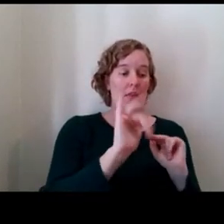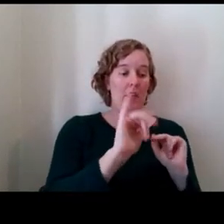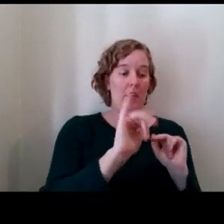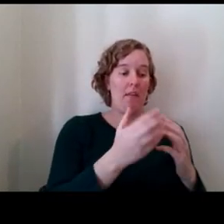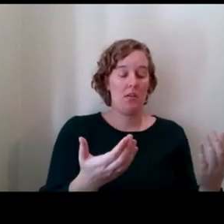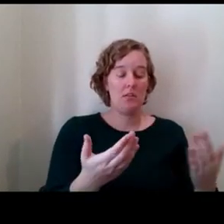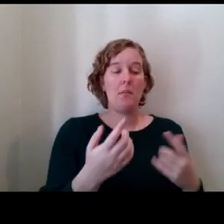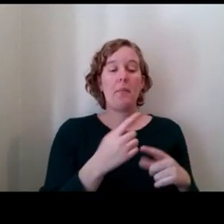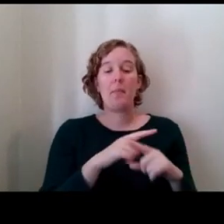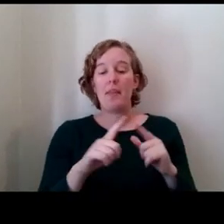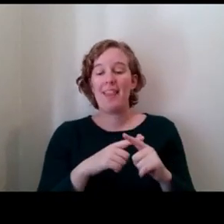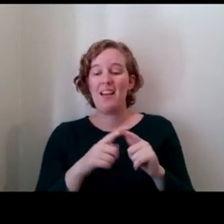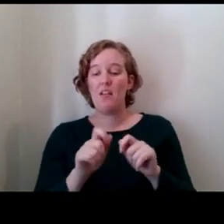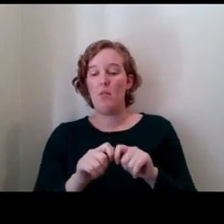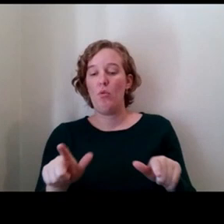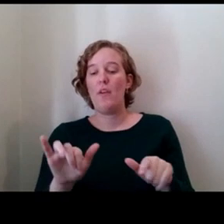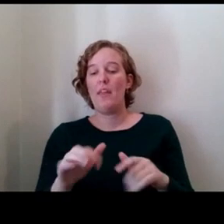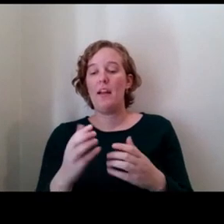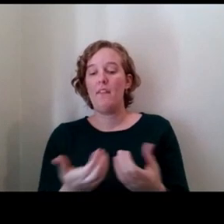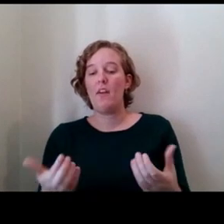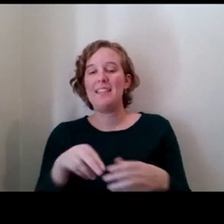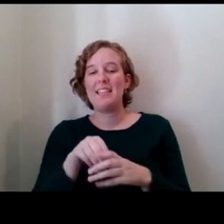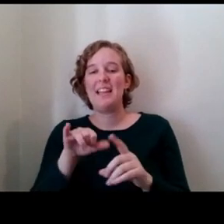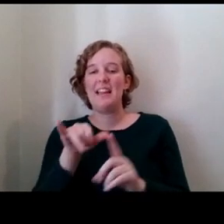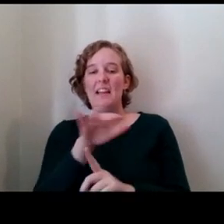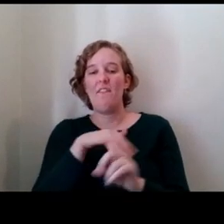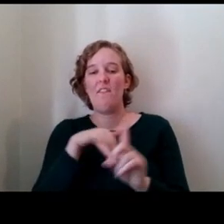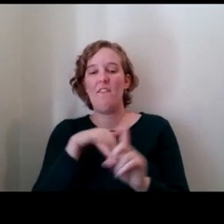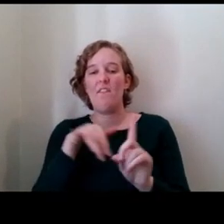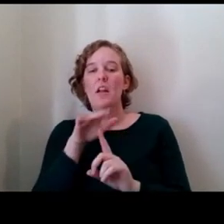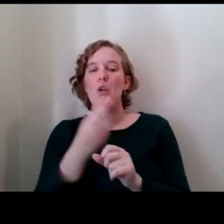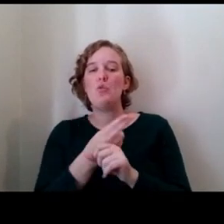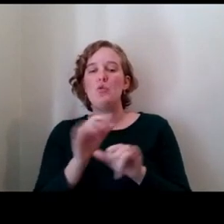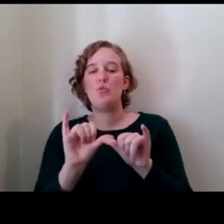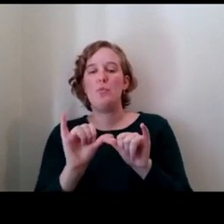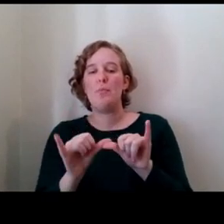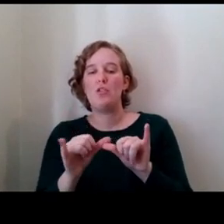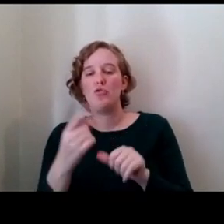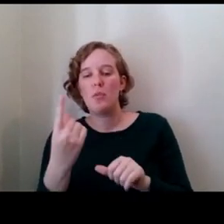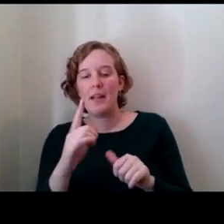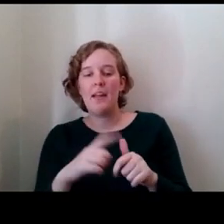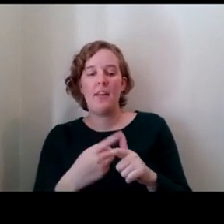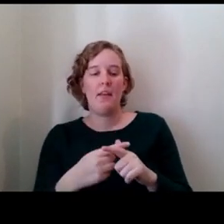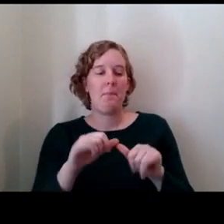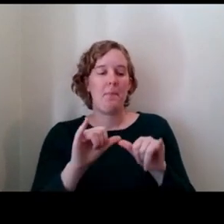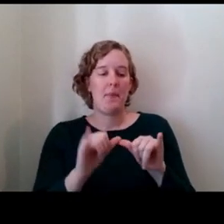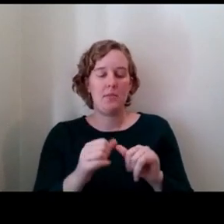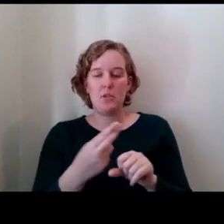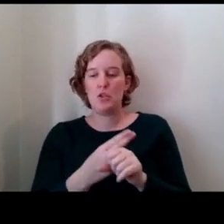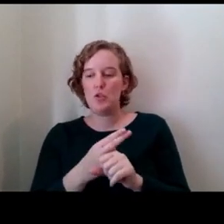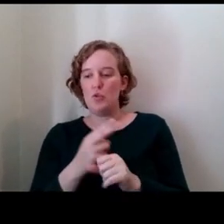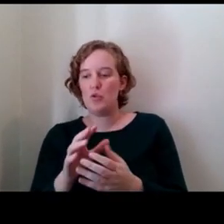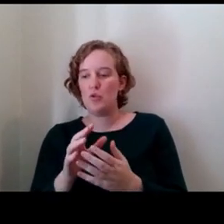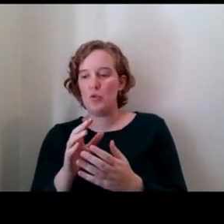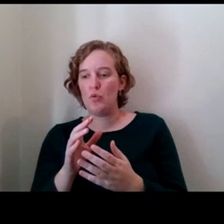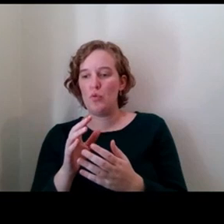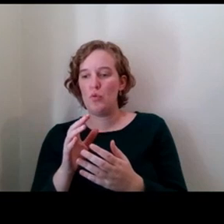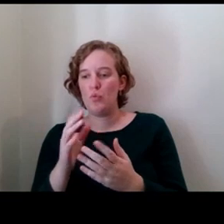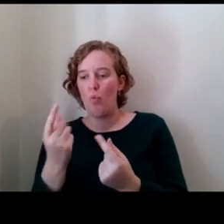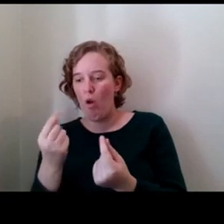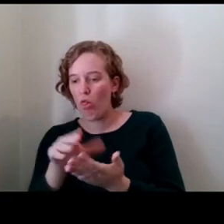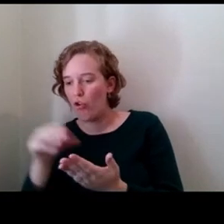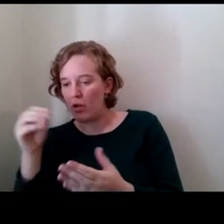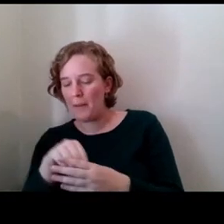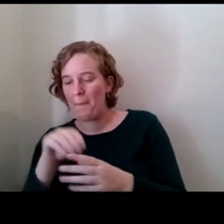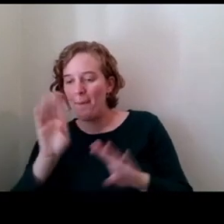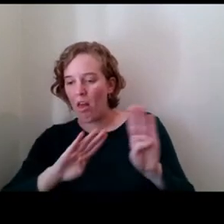might deploy the device in the environment and use it to measure something, and use those measurements to inform what you're learning in biology or what you're learning